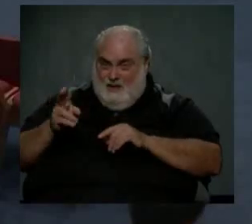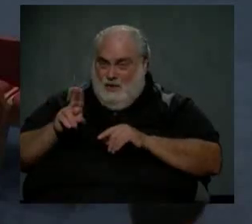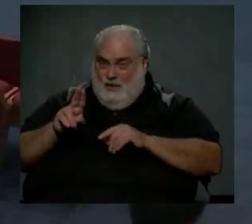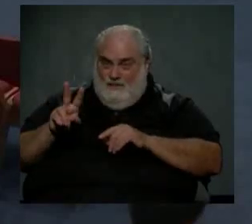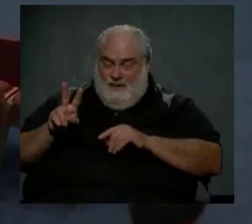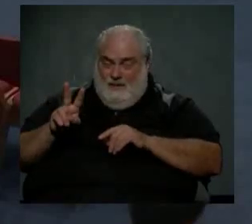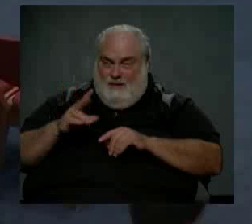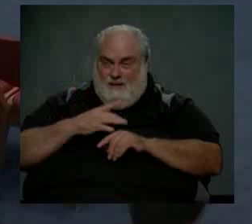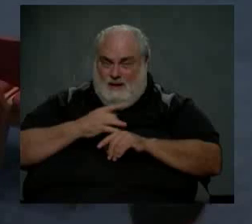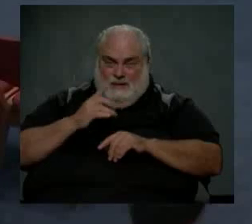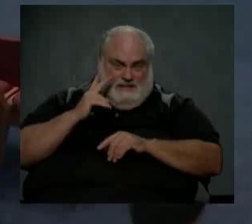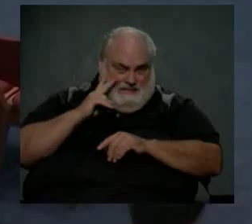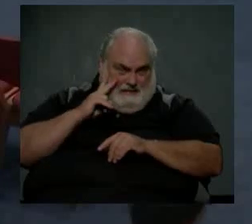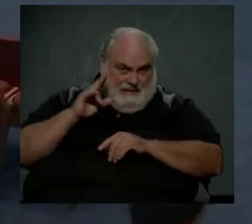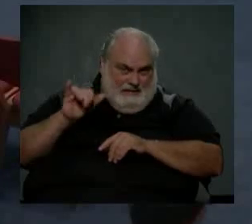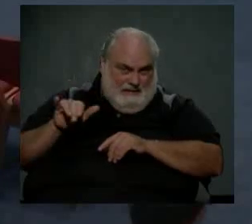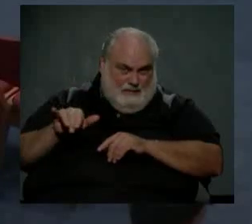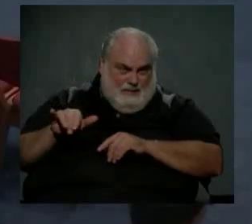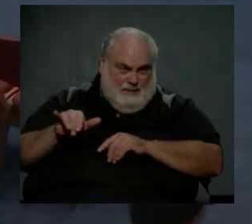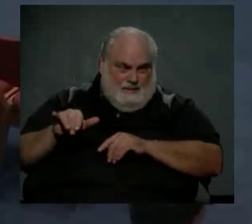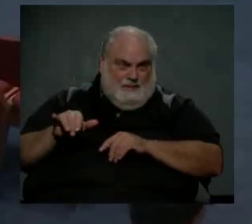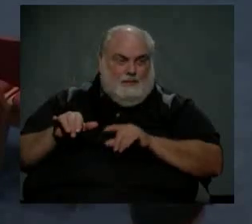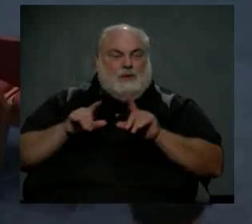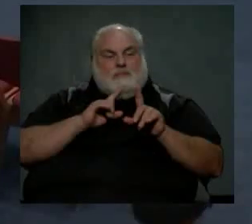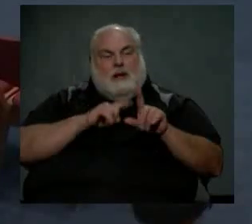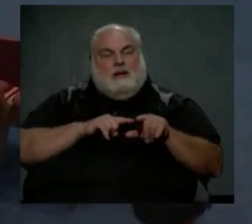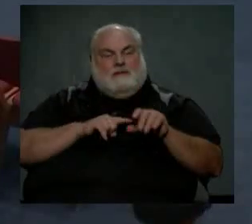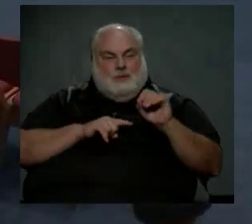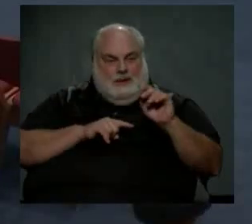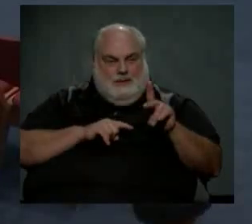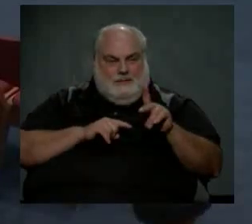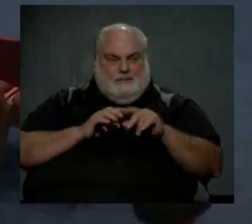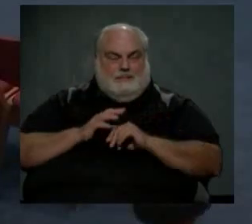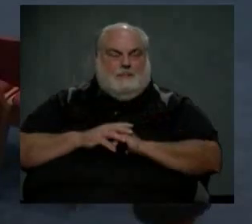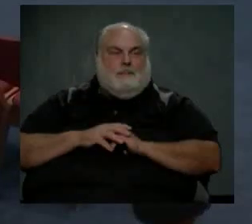I would like to see that as well. Okay. Thank you.